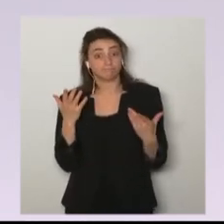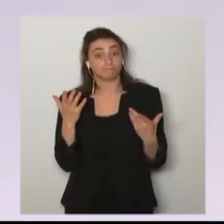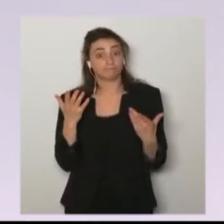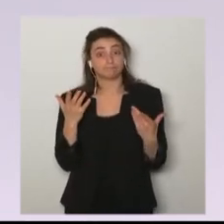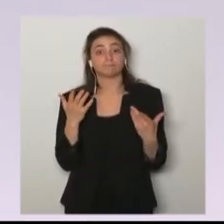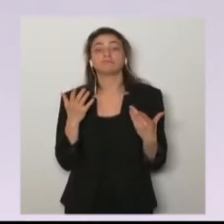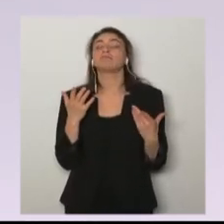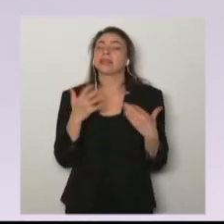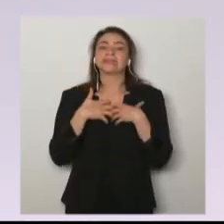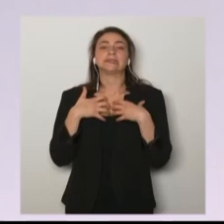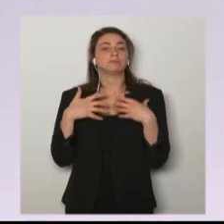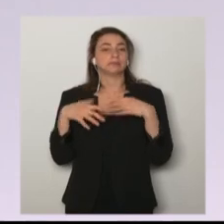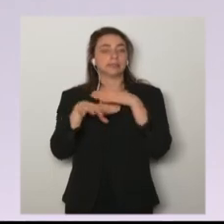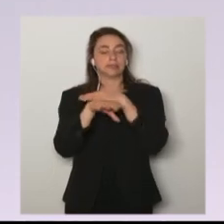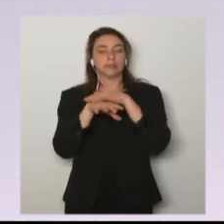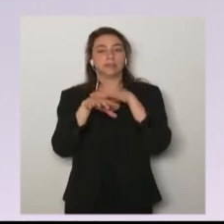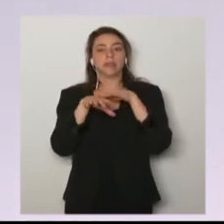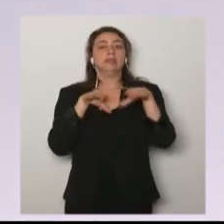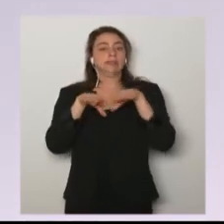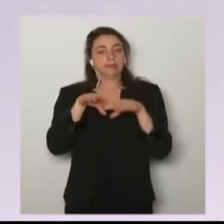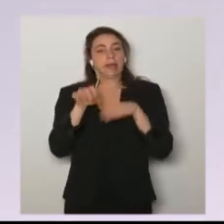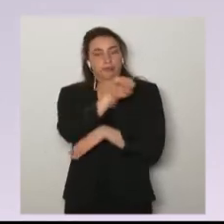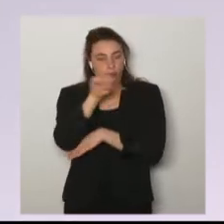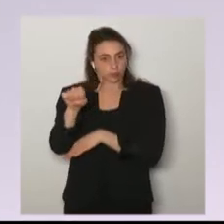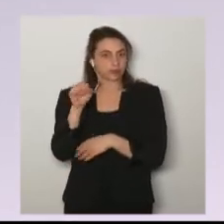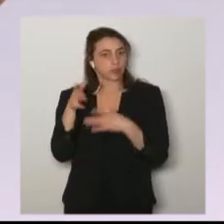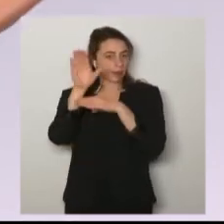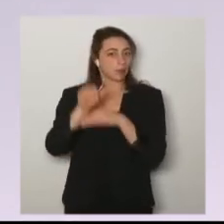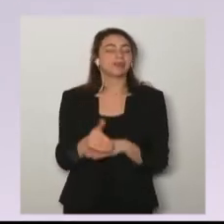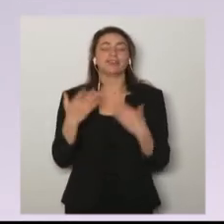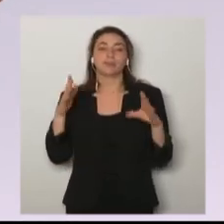has to be done, of course, regarding the right to return to work. That would be